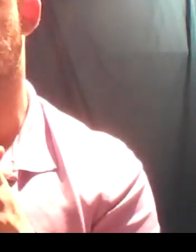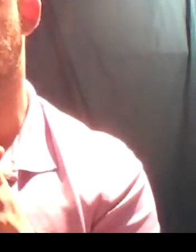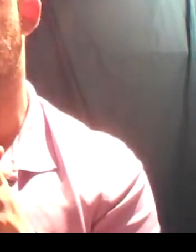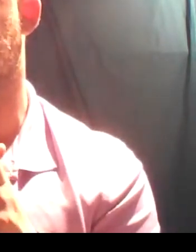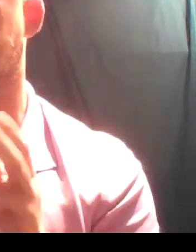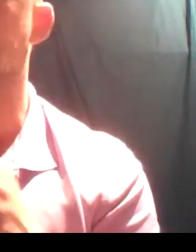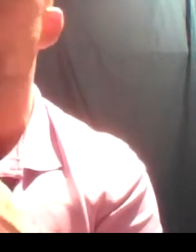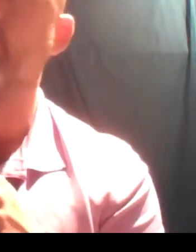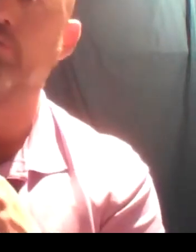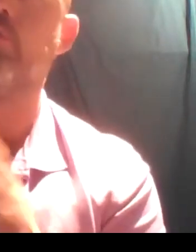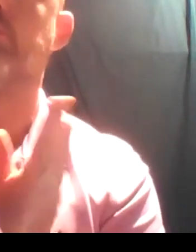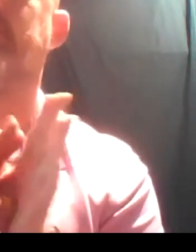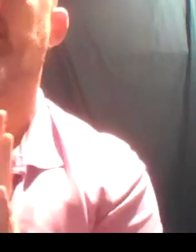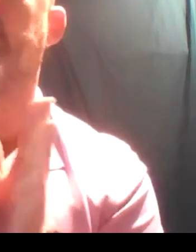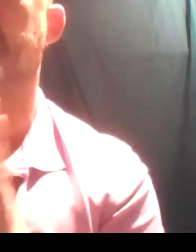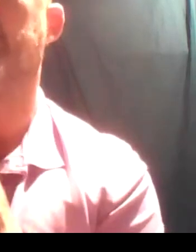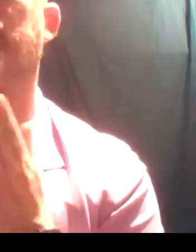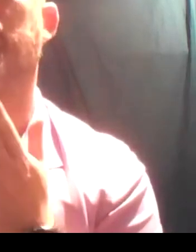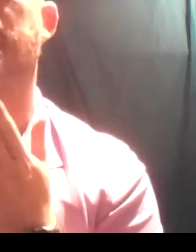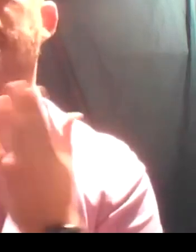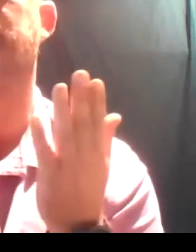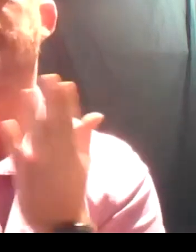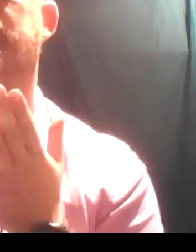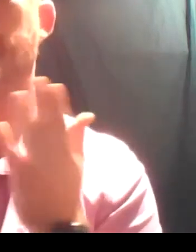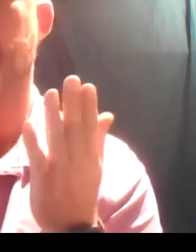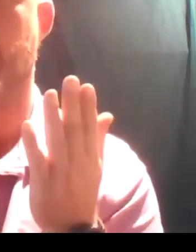making sure that developmental services